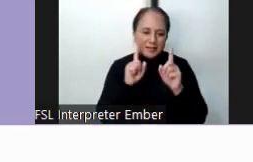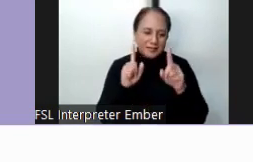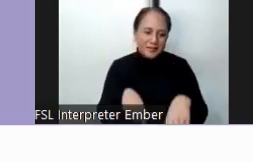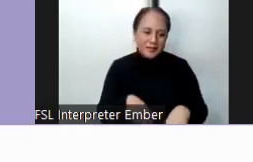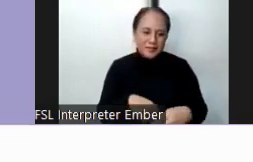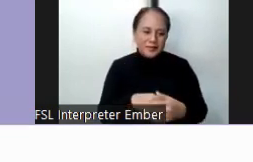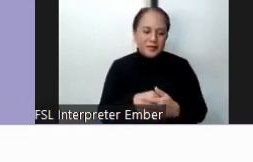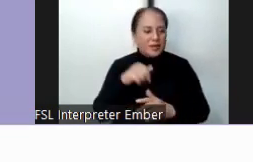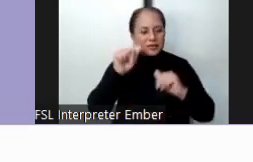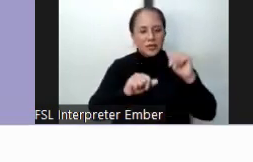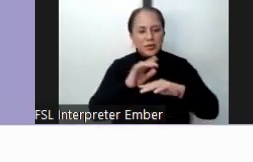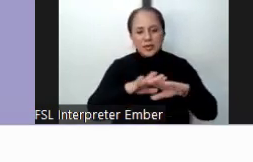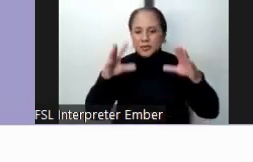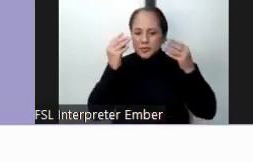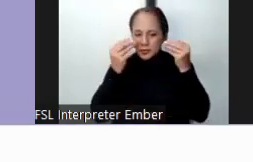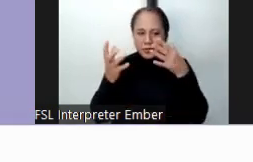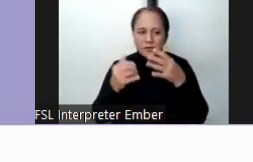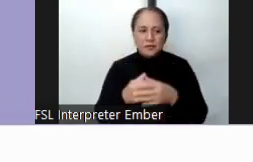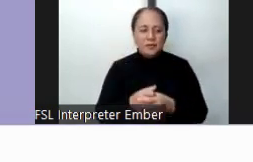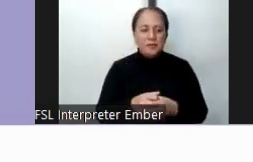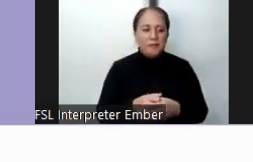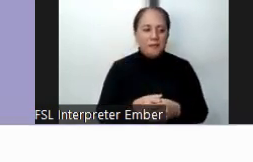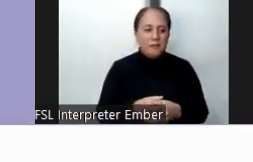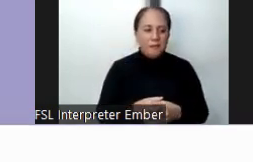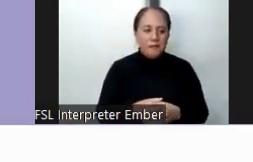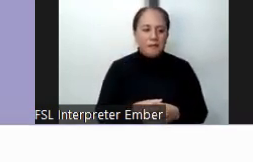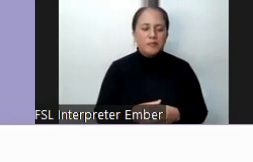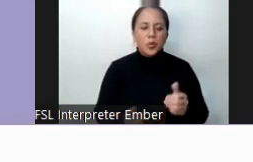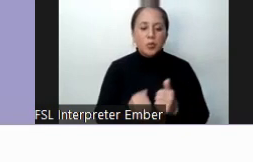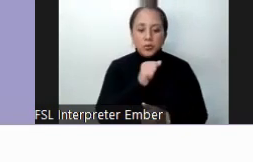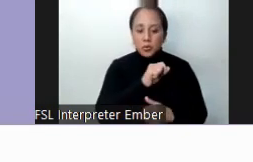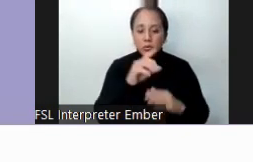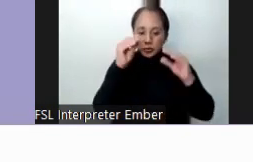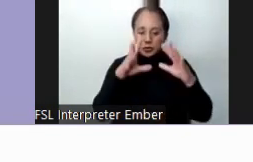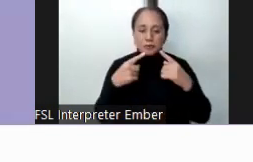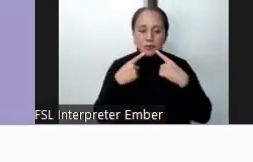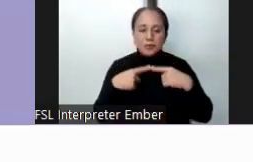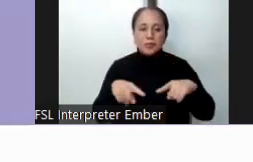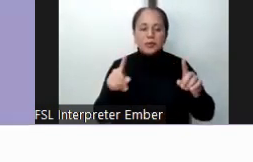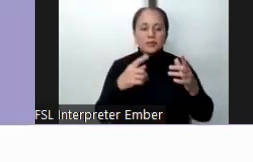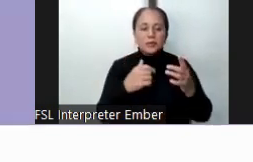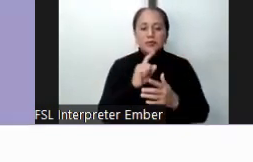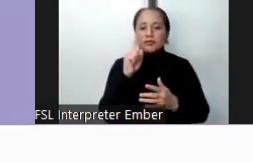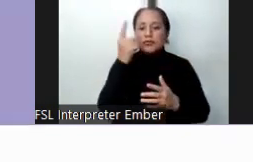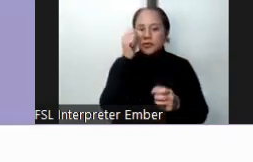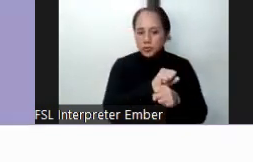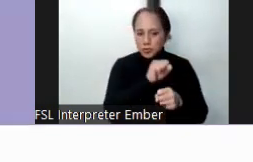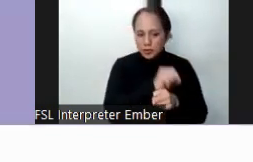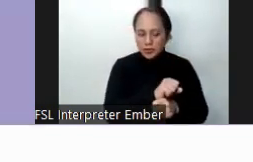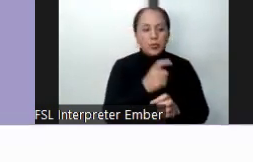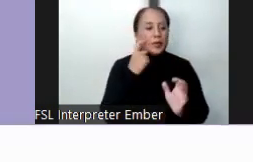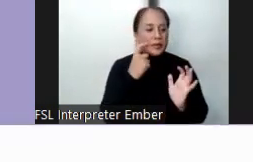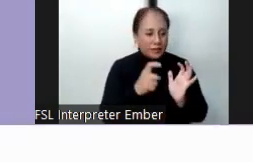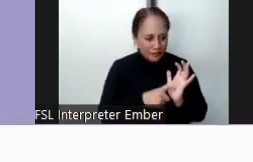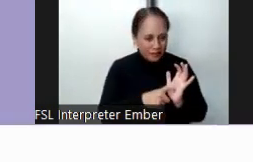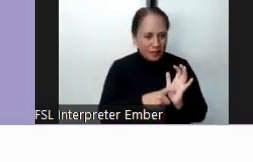for assessing online information. Almost all teachers successfully accomplished the first task to